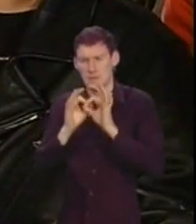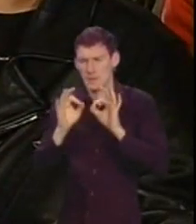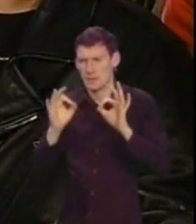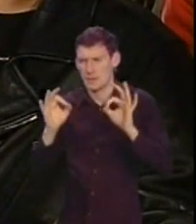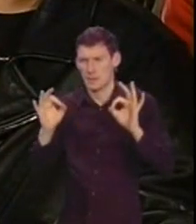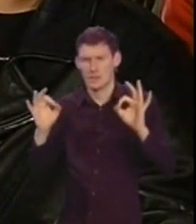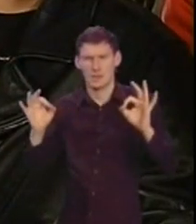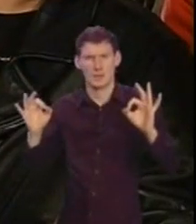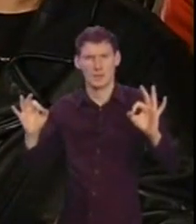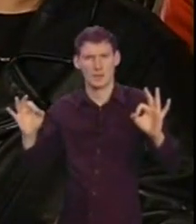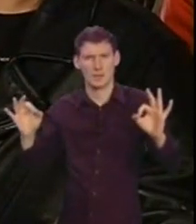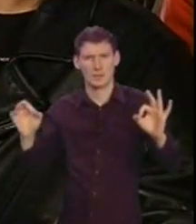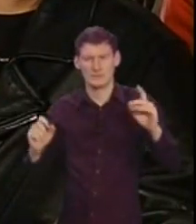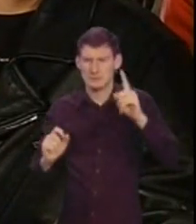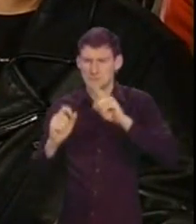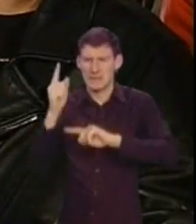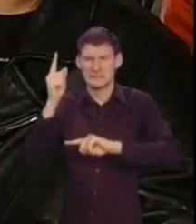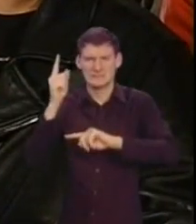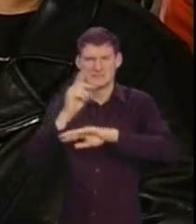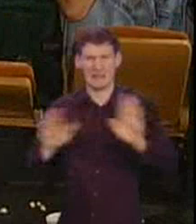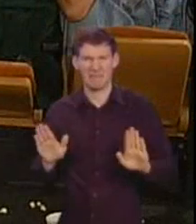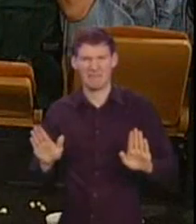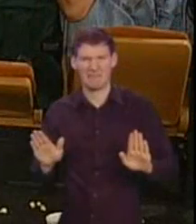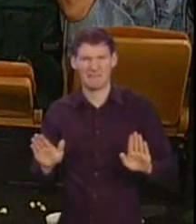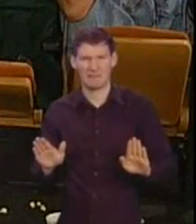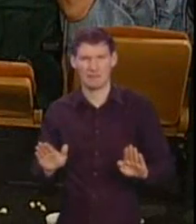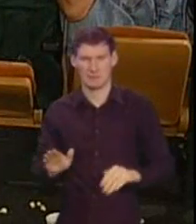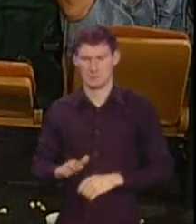Nothingness. Cosmic death.